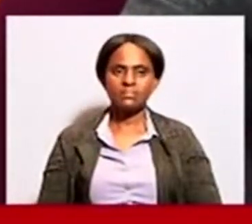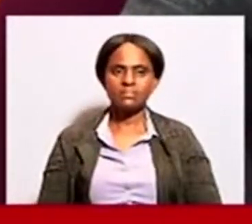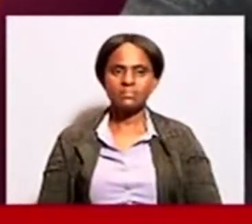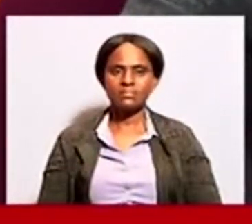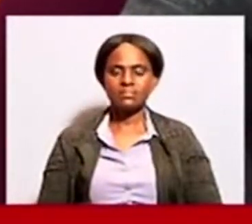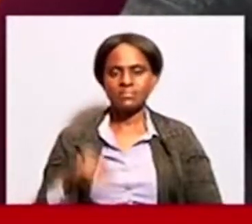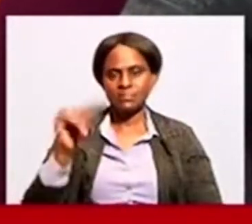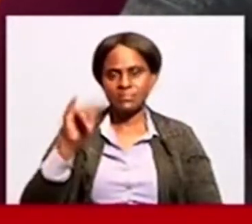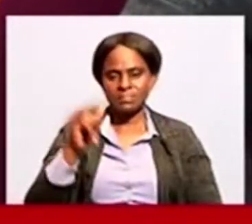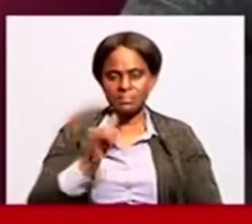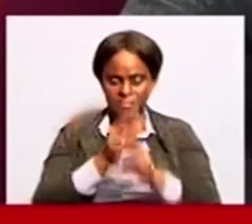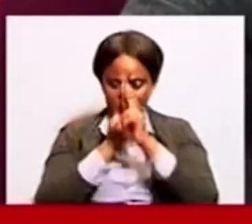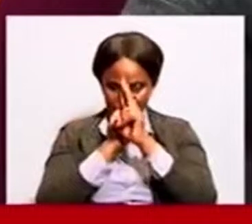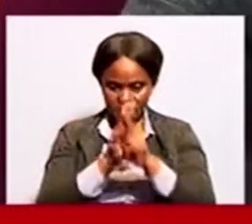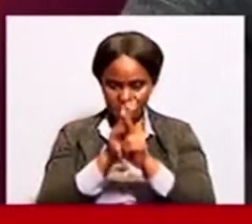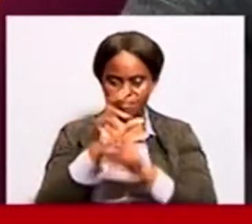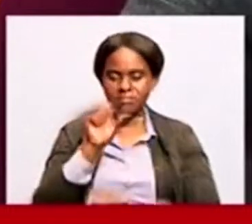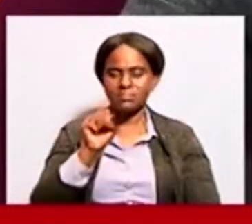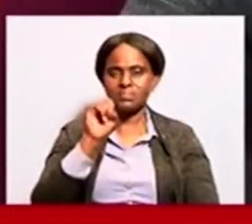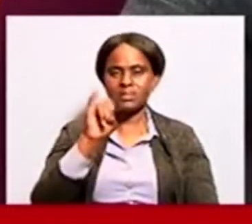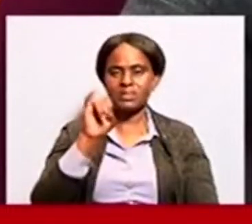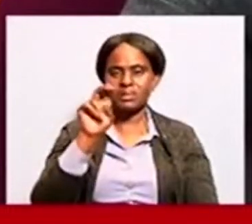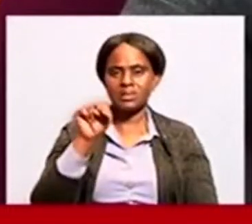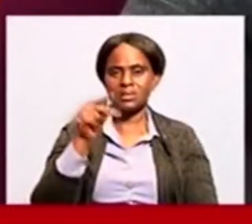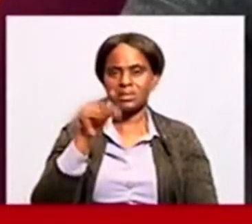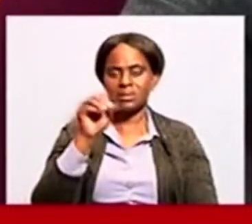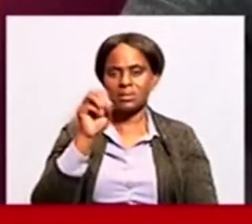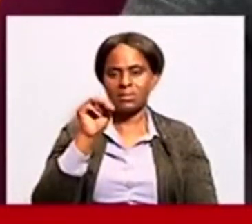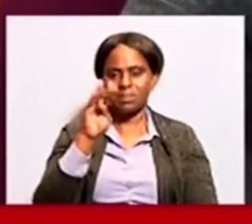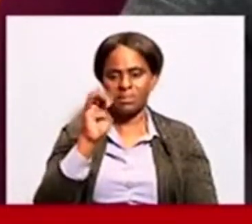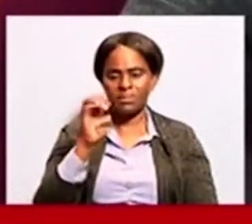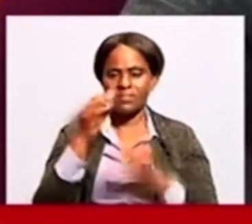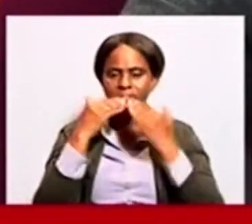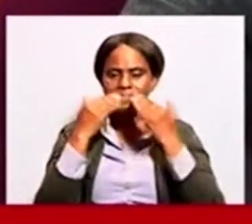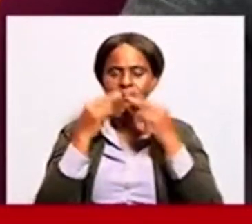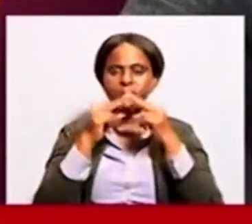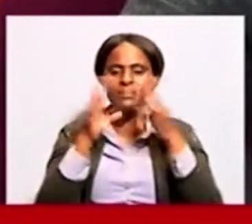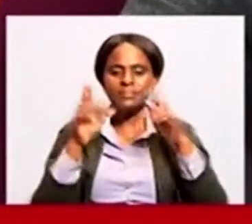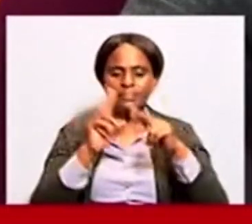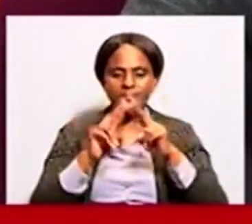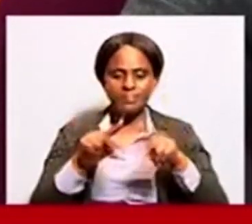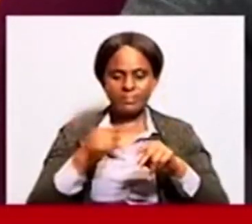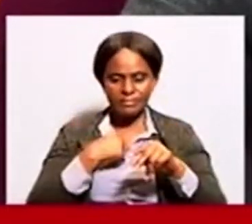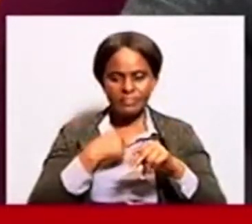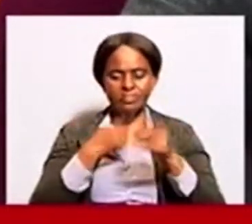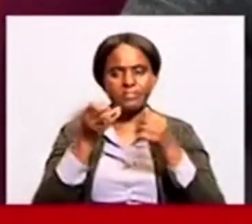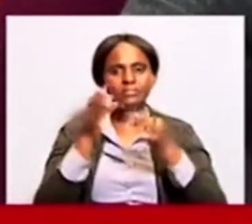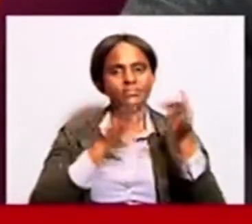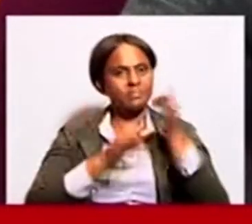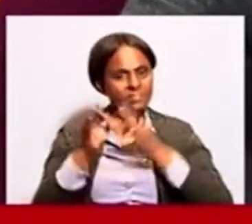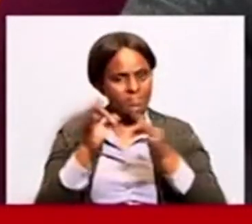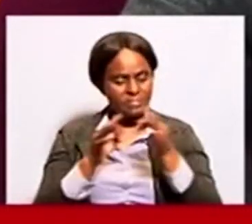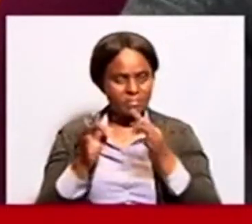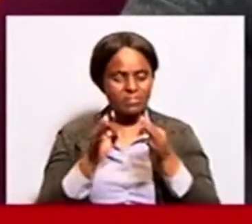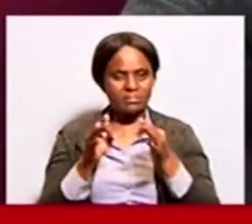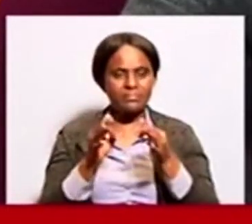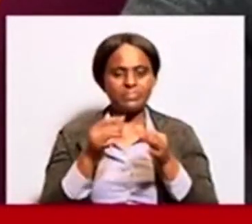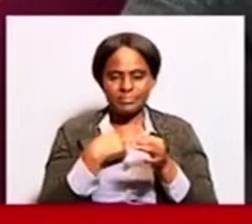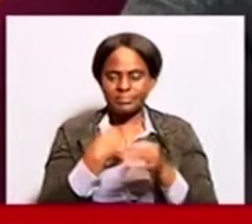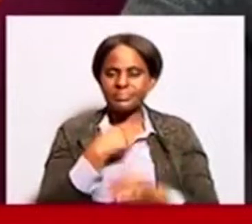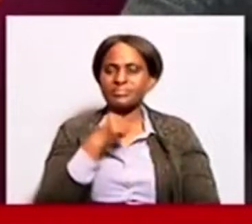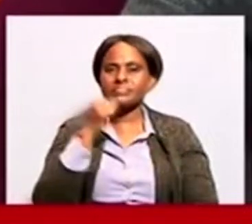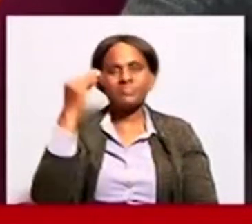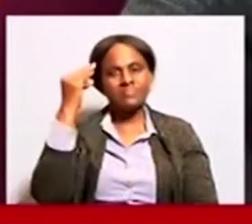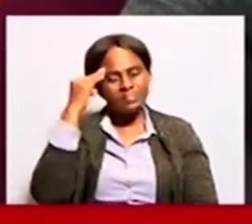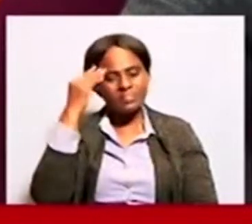Yes, Honorable Simombe. Thank you very much, Chair. I just want to state that I really don't know at